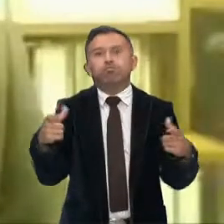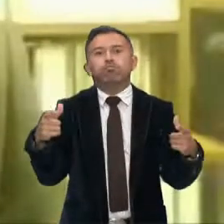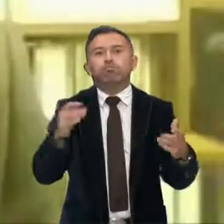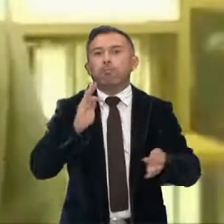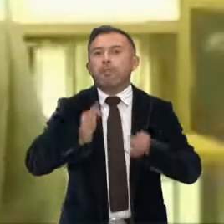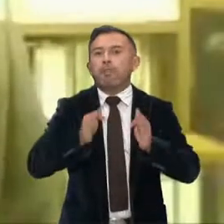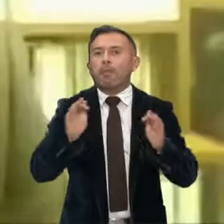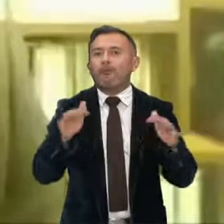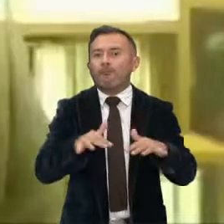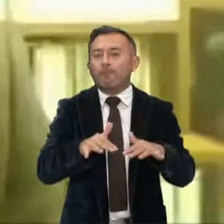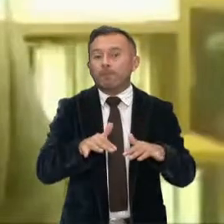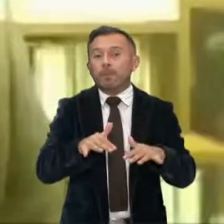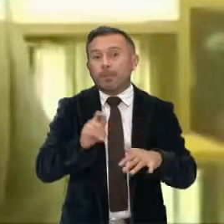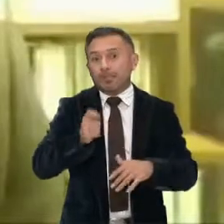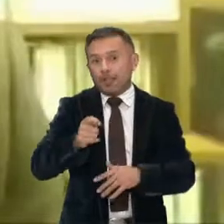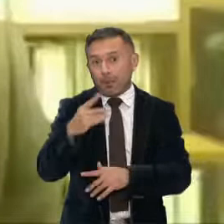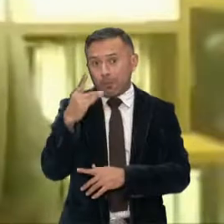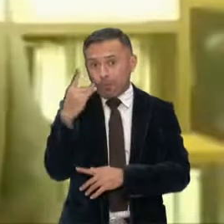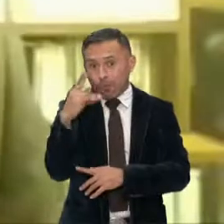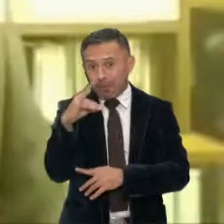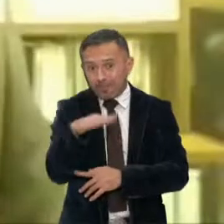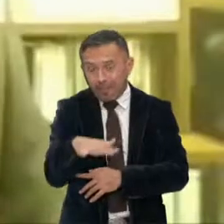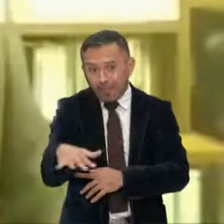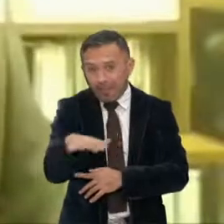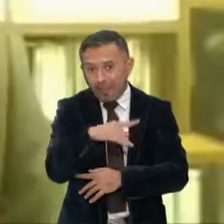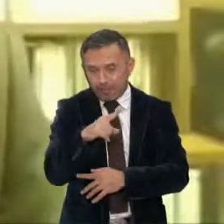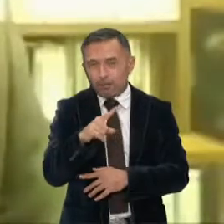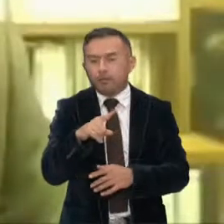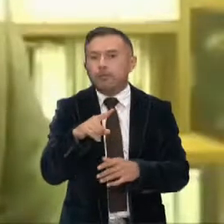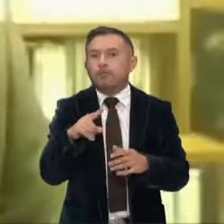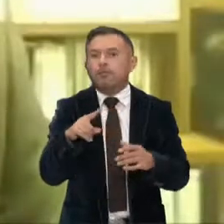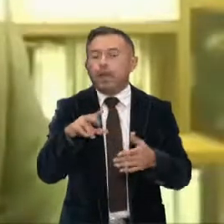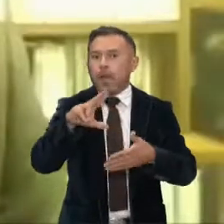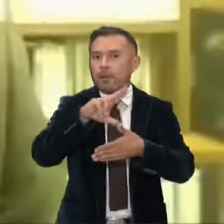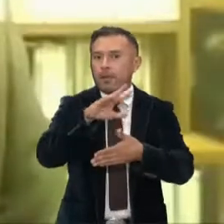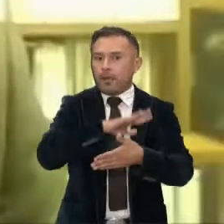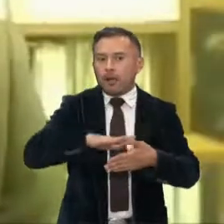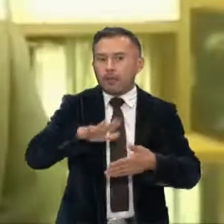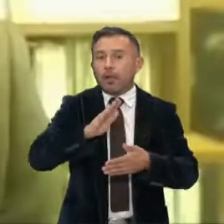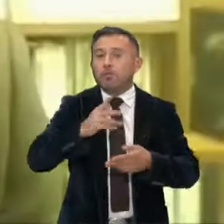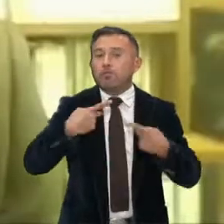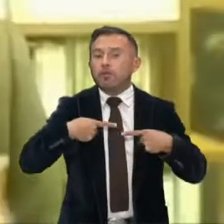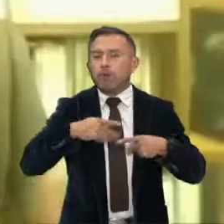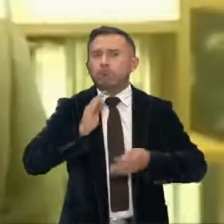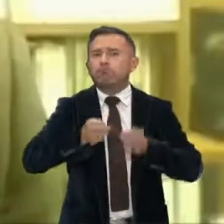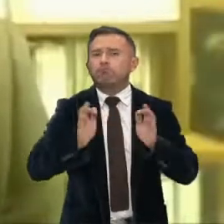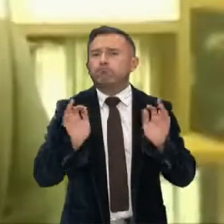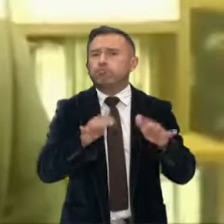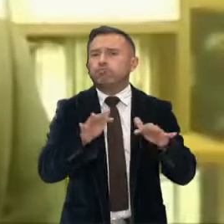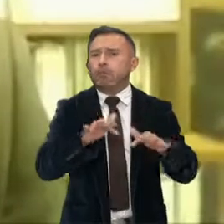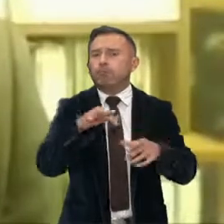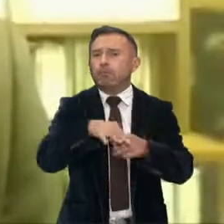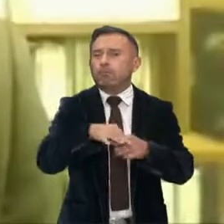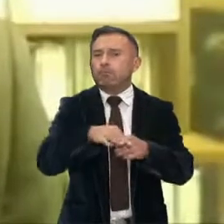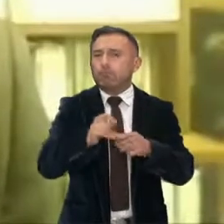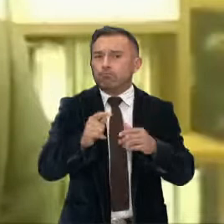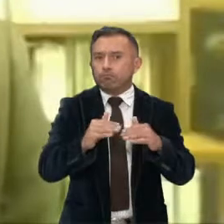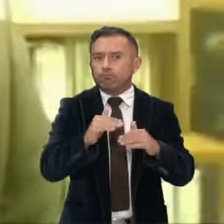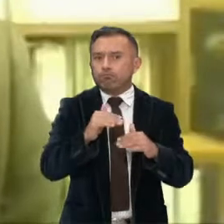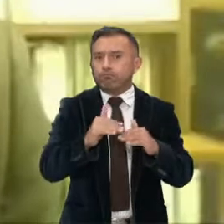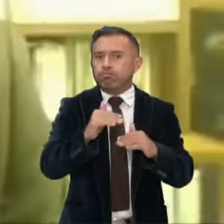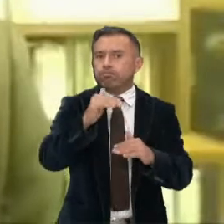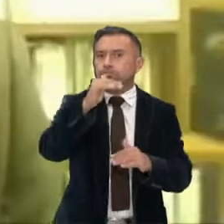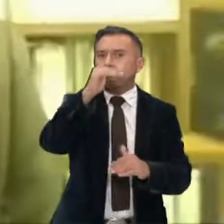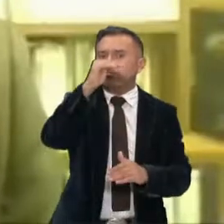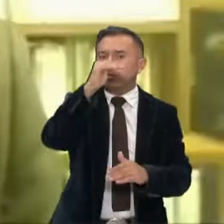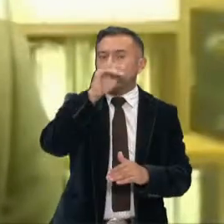88.4% of the population. Bolivia is in the high table of electoral participation in Latin America and even at